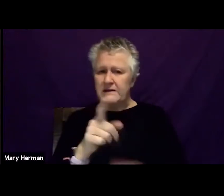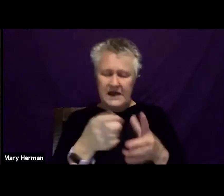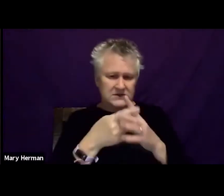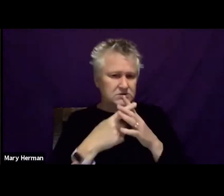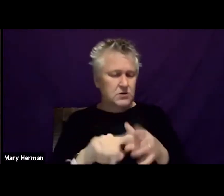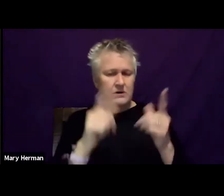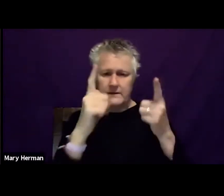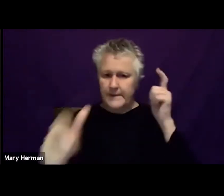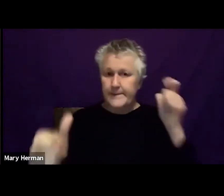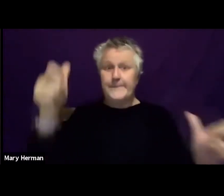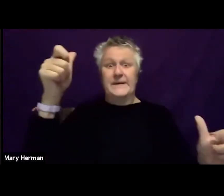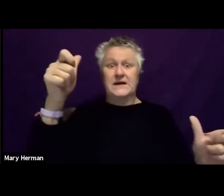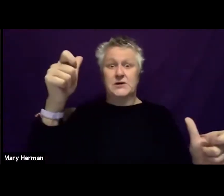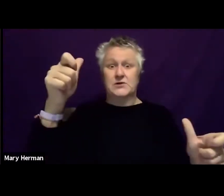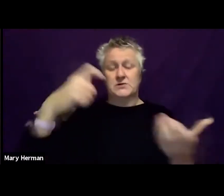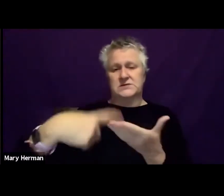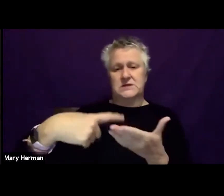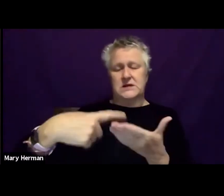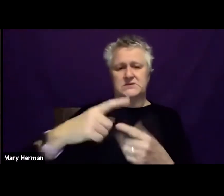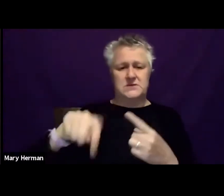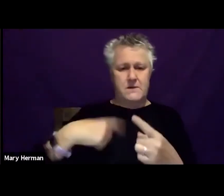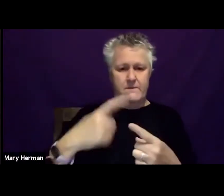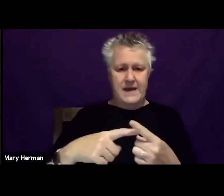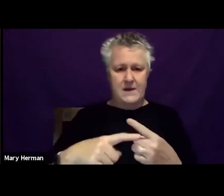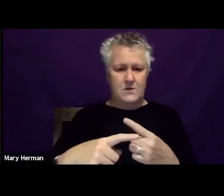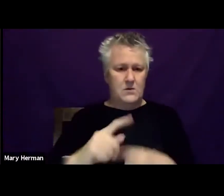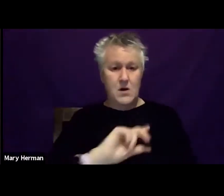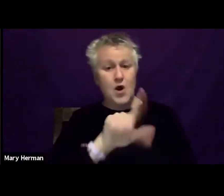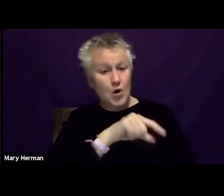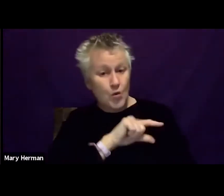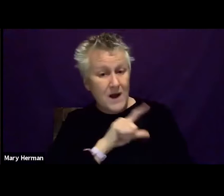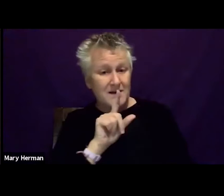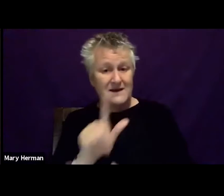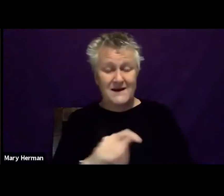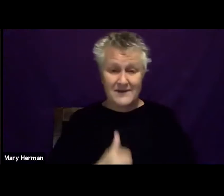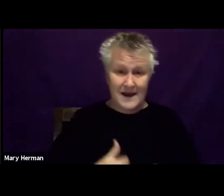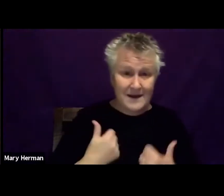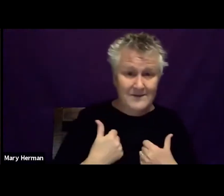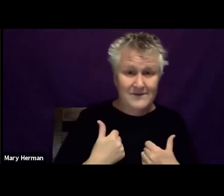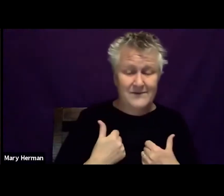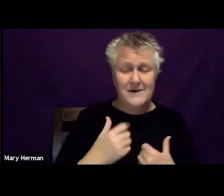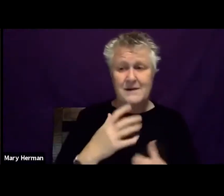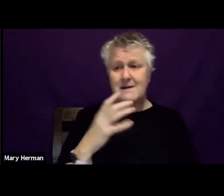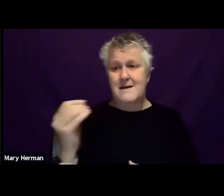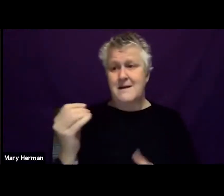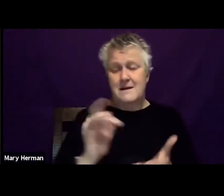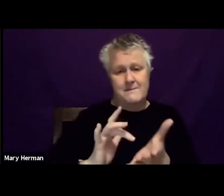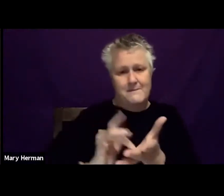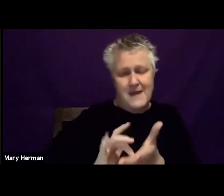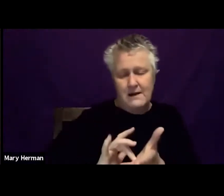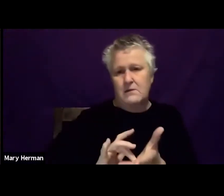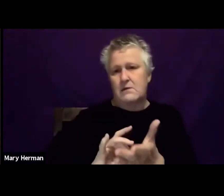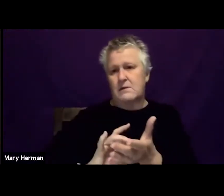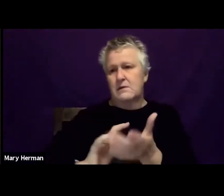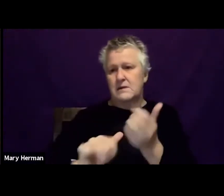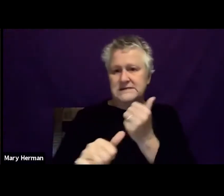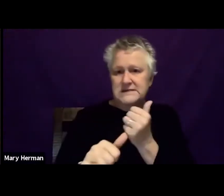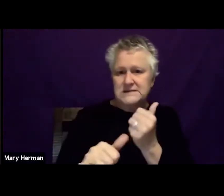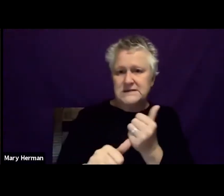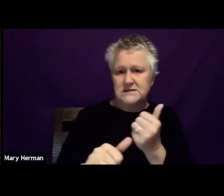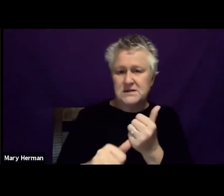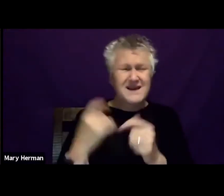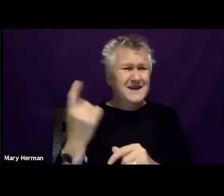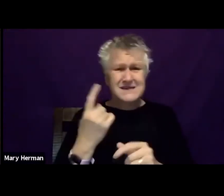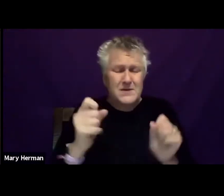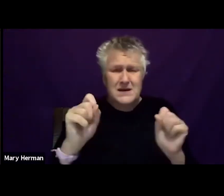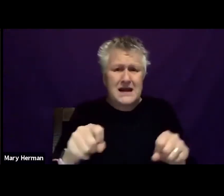kind of medicalized approach, because it was quite quickly pointed out that somebody can have very high level needs.